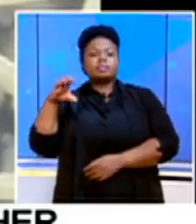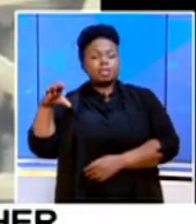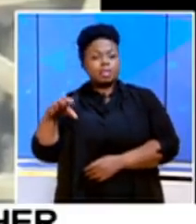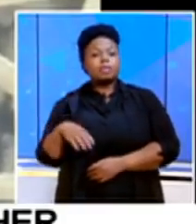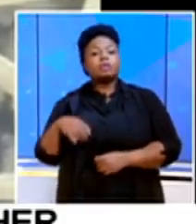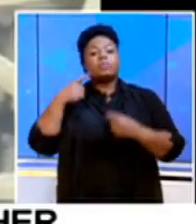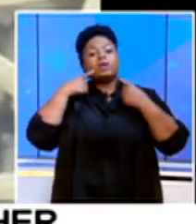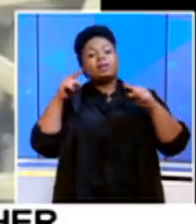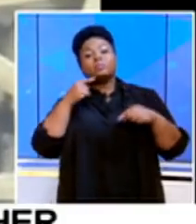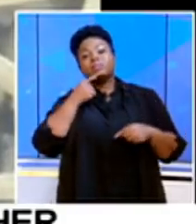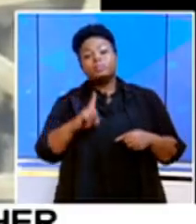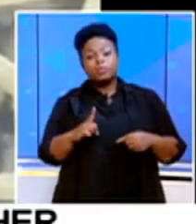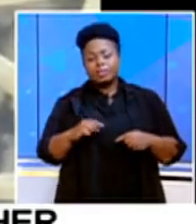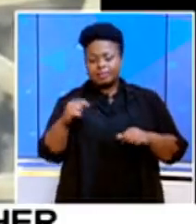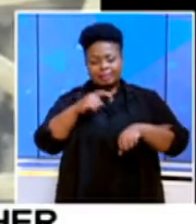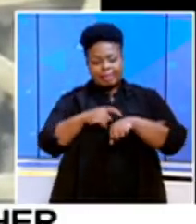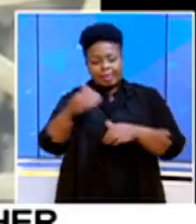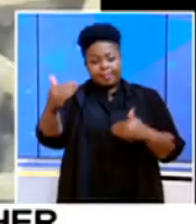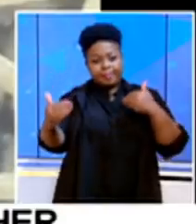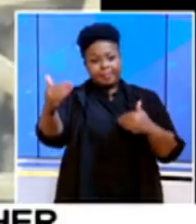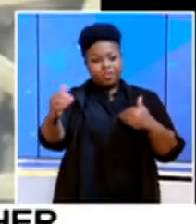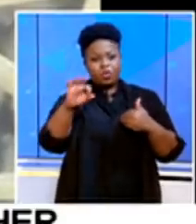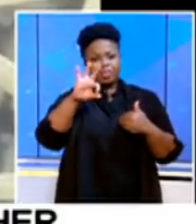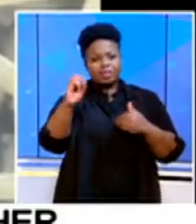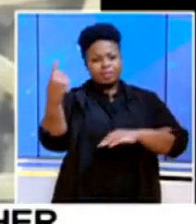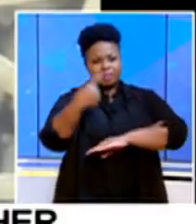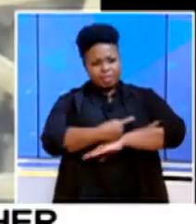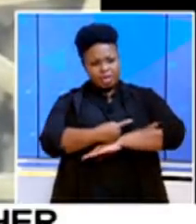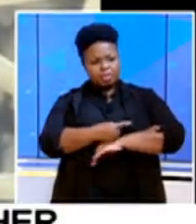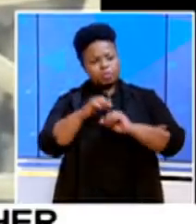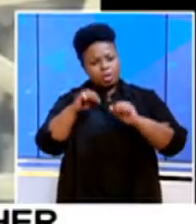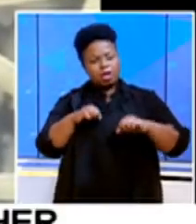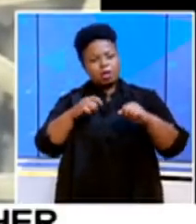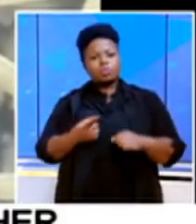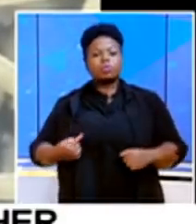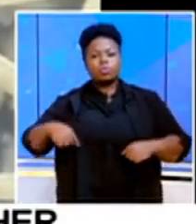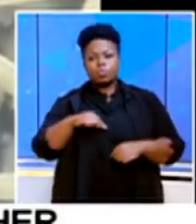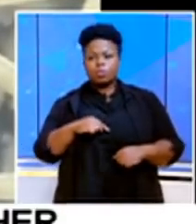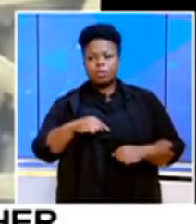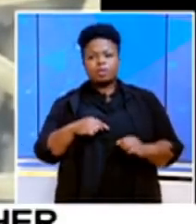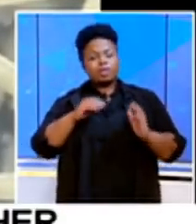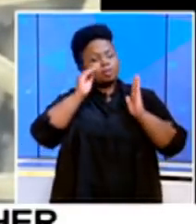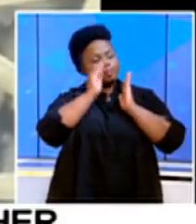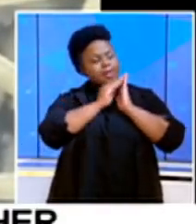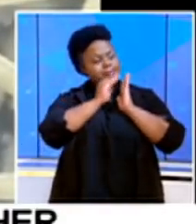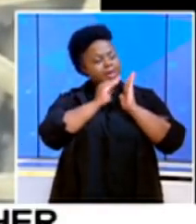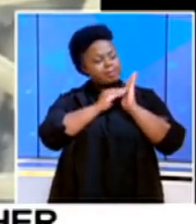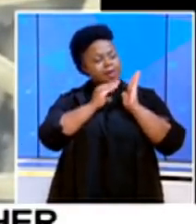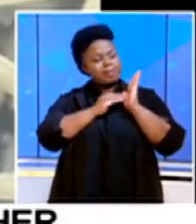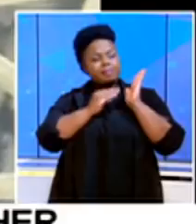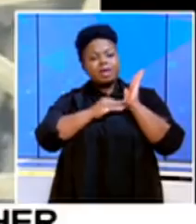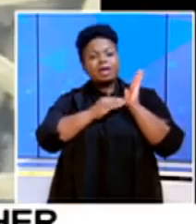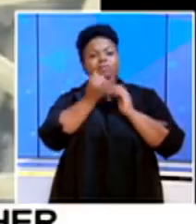that this 30-day period would allow for the consolidation of a list of